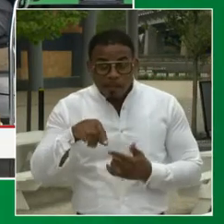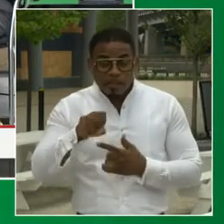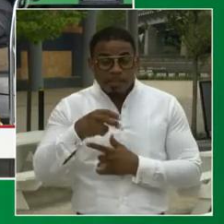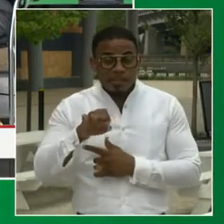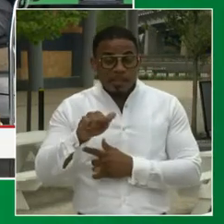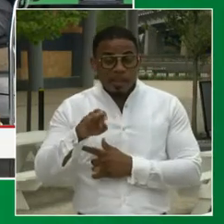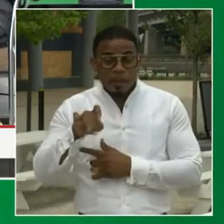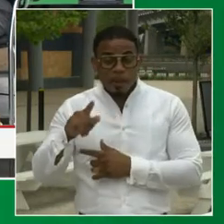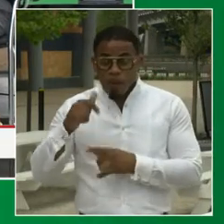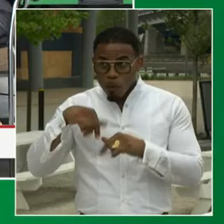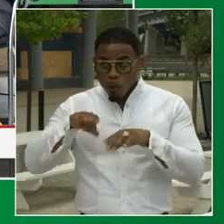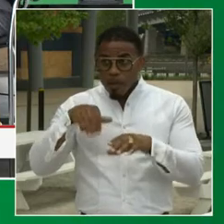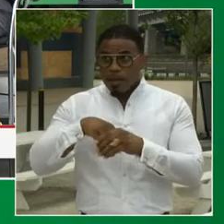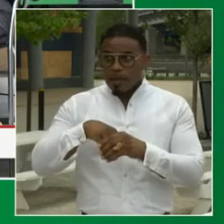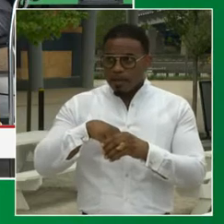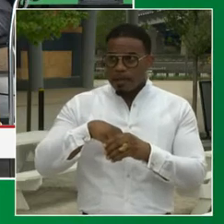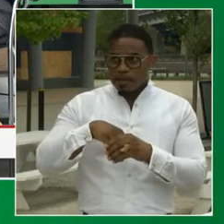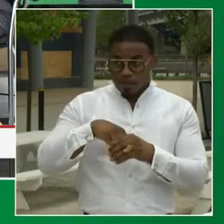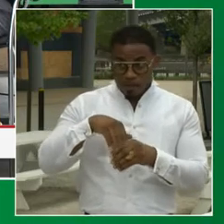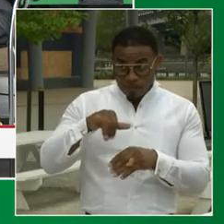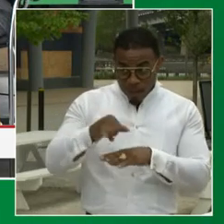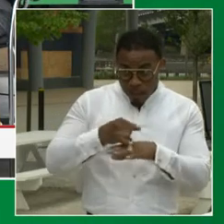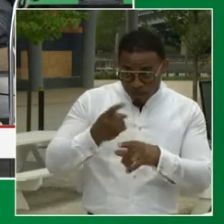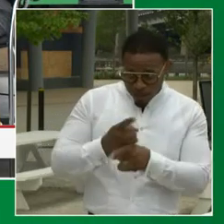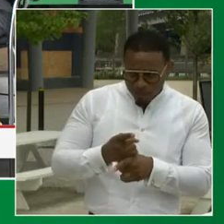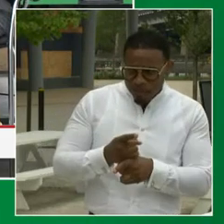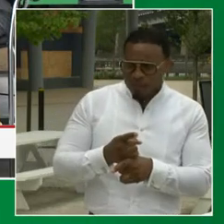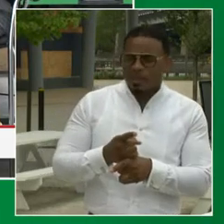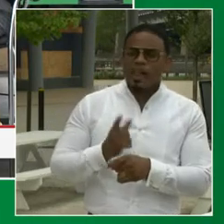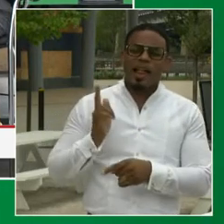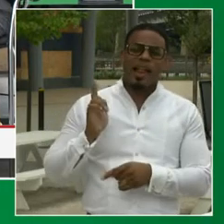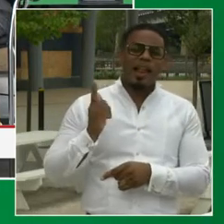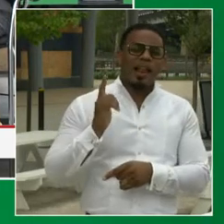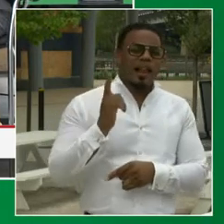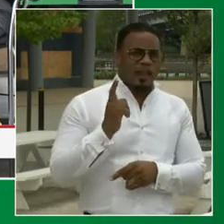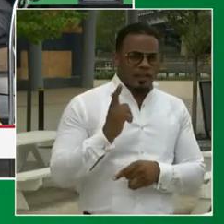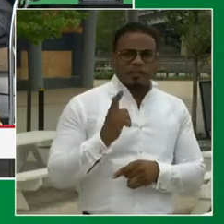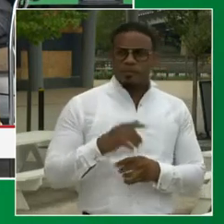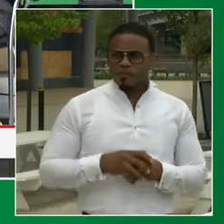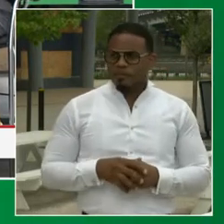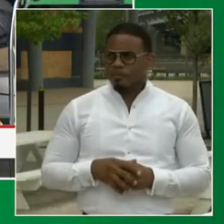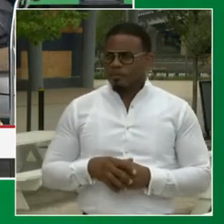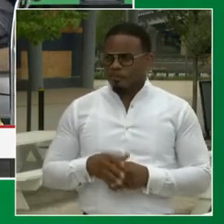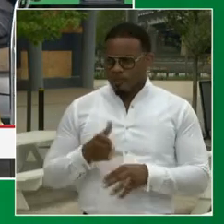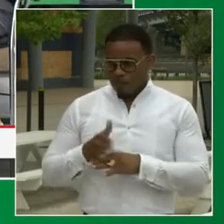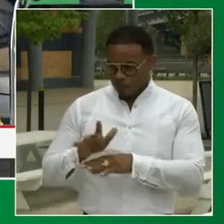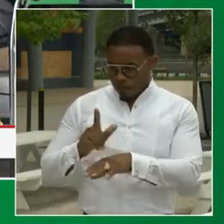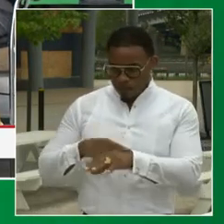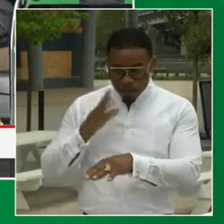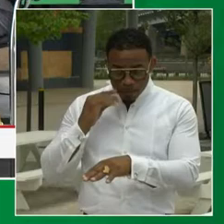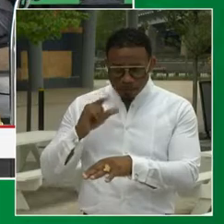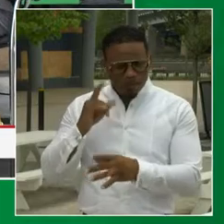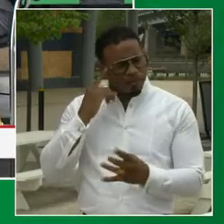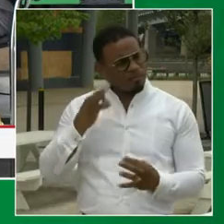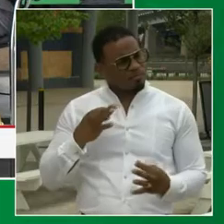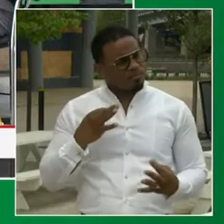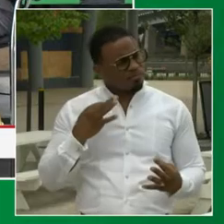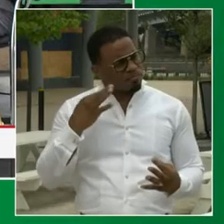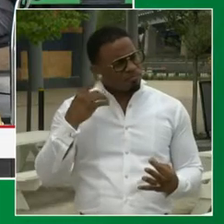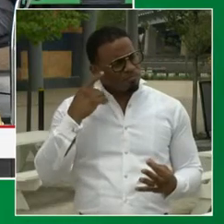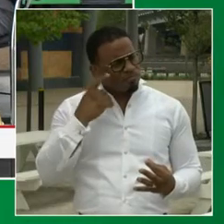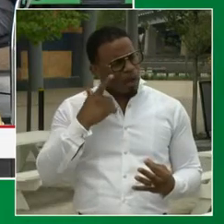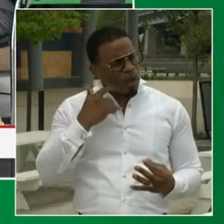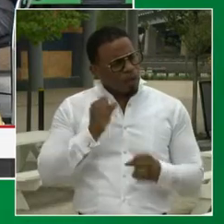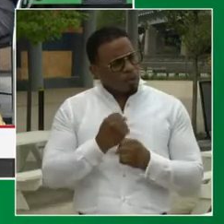shea butter while you were in Burkina Faso. Yes. So later on, about a little bit after your time there, you said, you know what, I want to